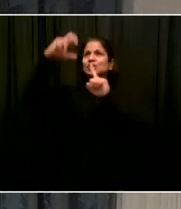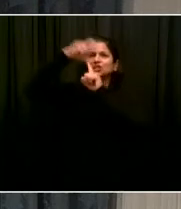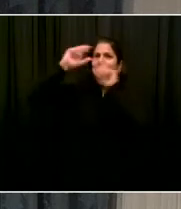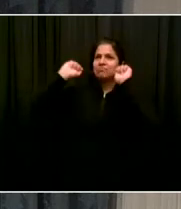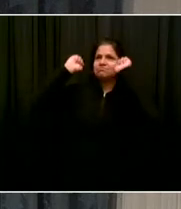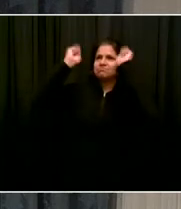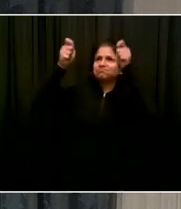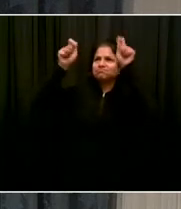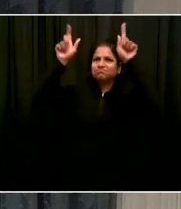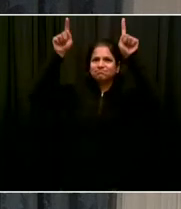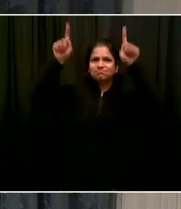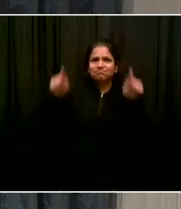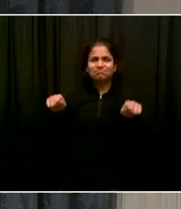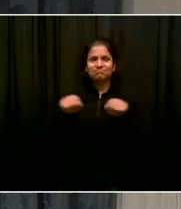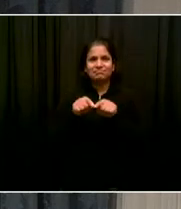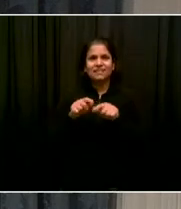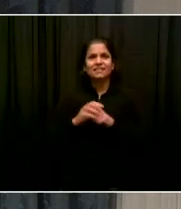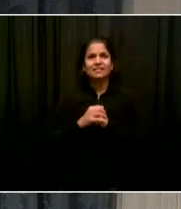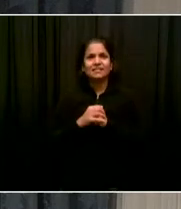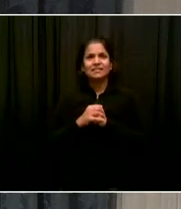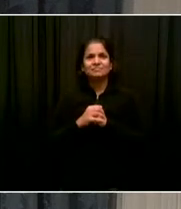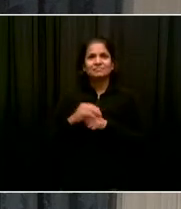being felt. Let's hope so.